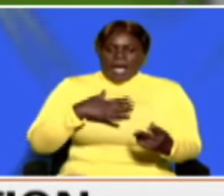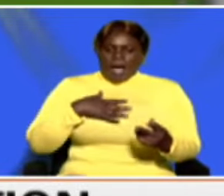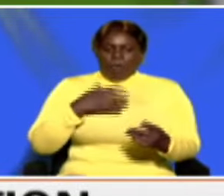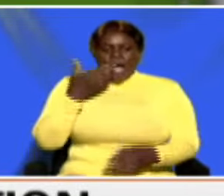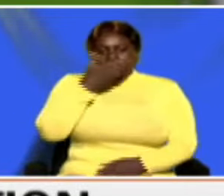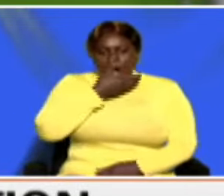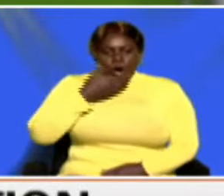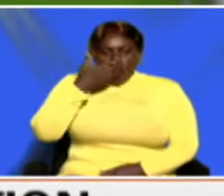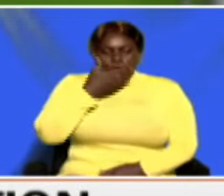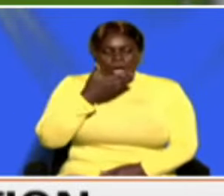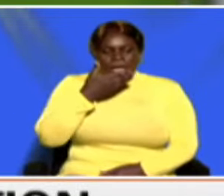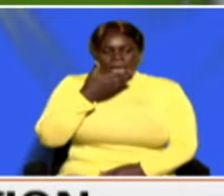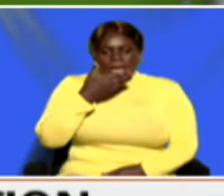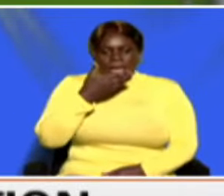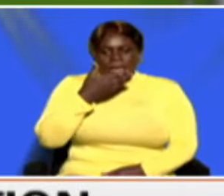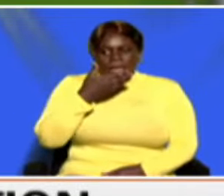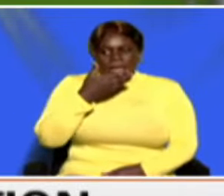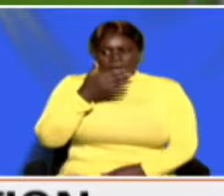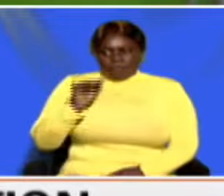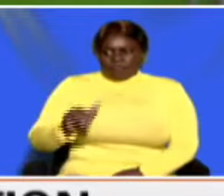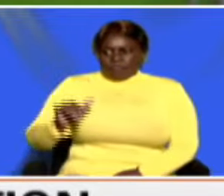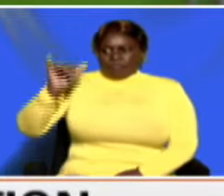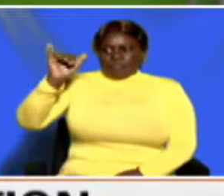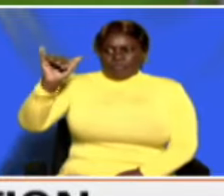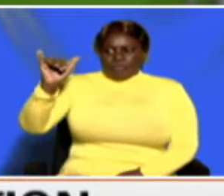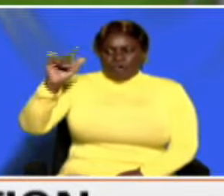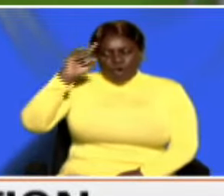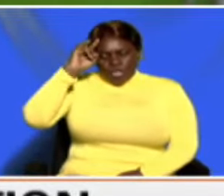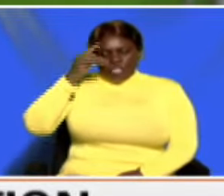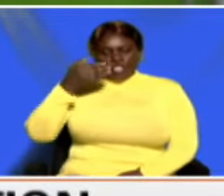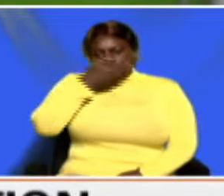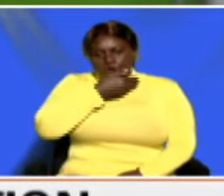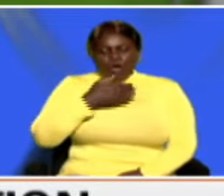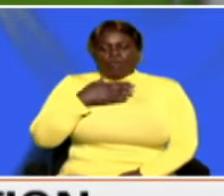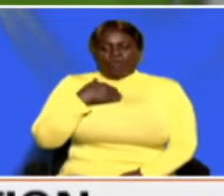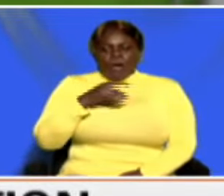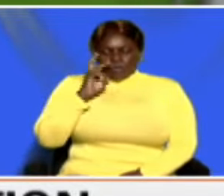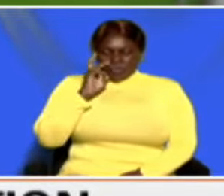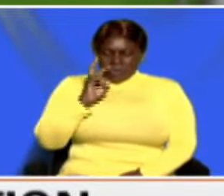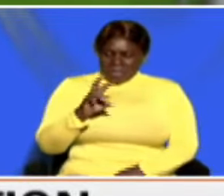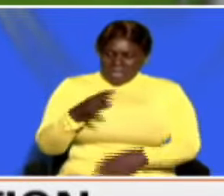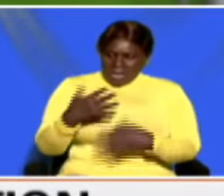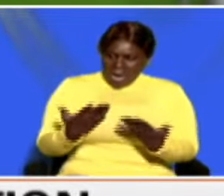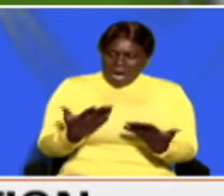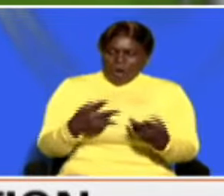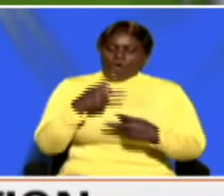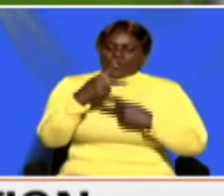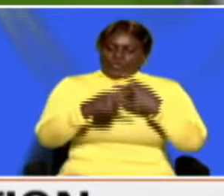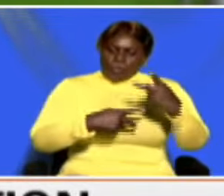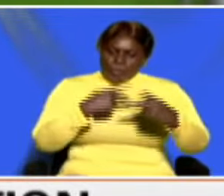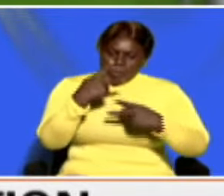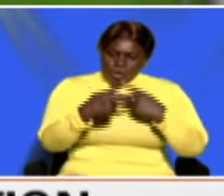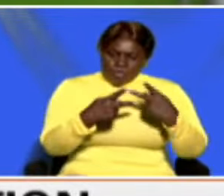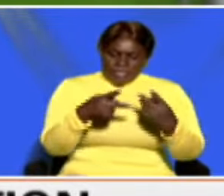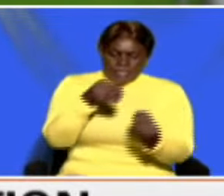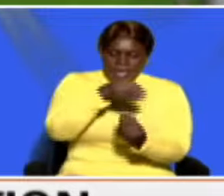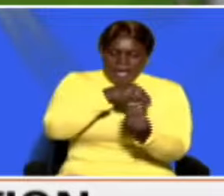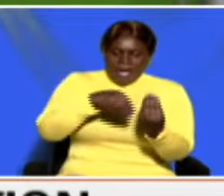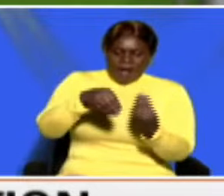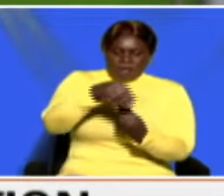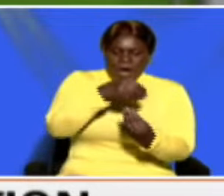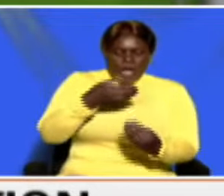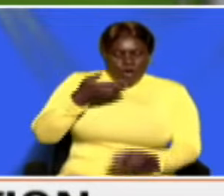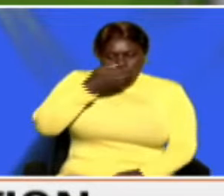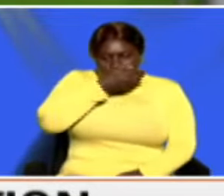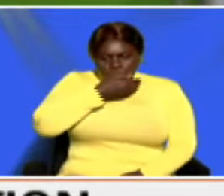goes out, is exported as crude oil. So we are looking to go that extra mile and process the avocado